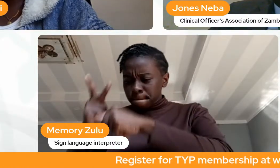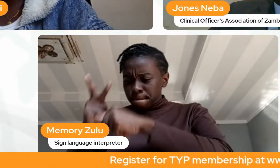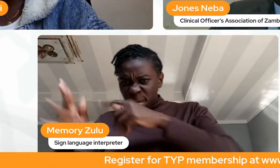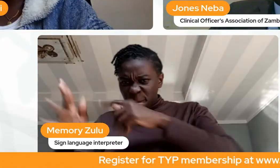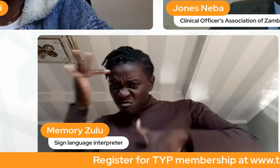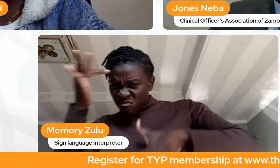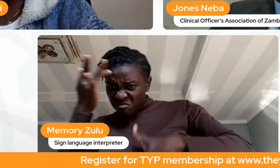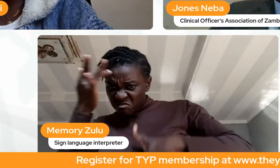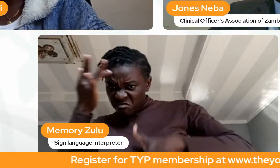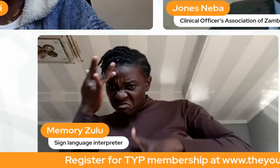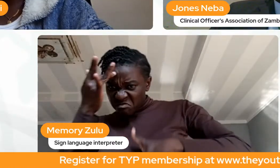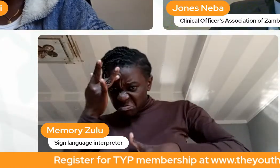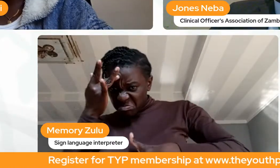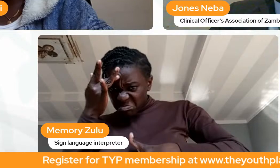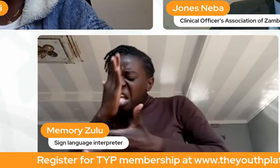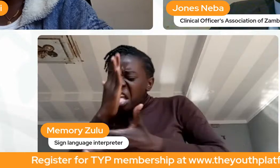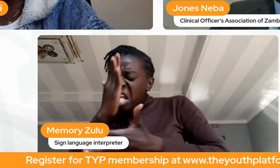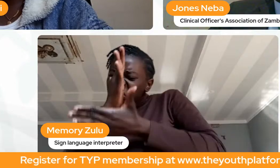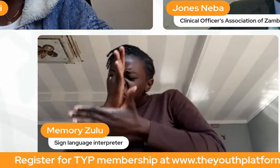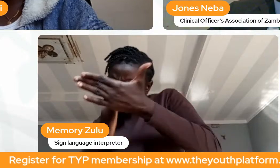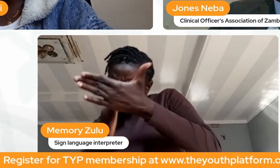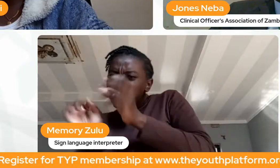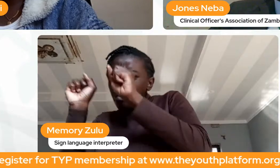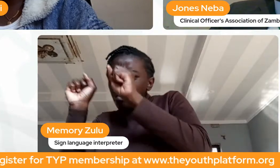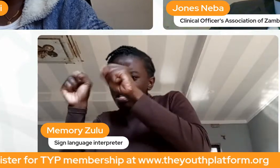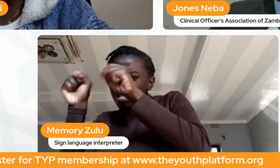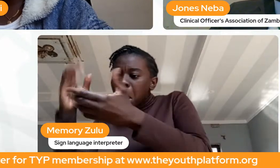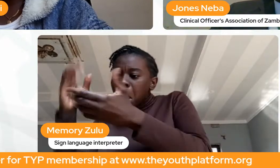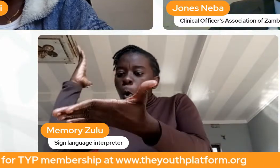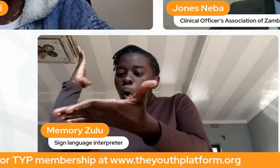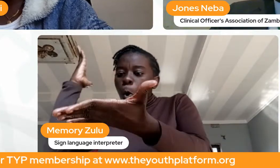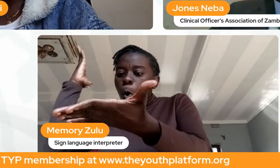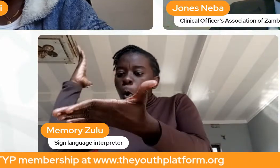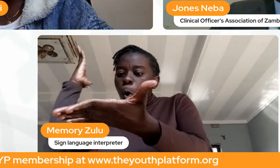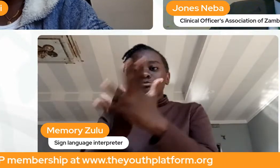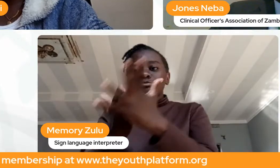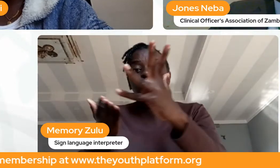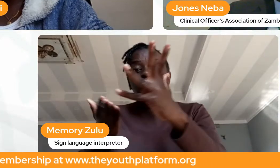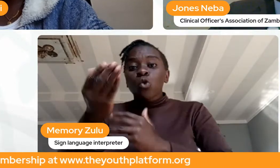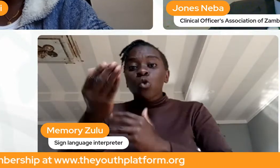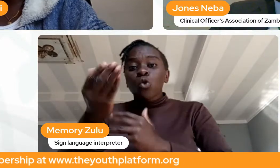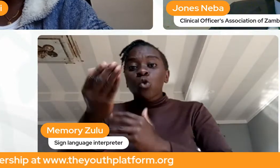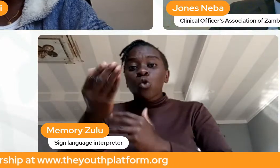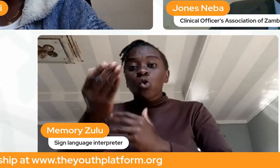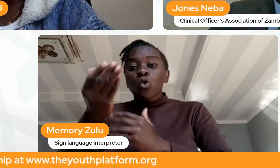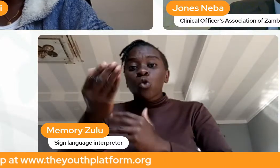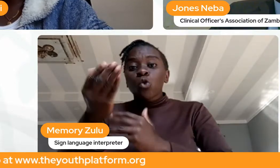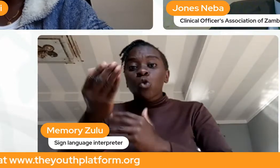got also the human papilloma virus. There are vaccines that are available